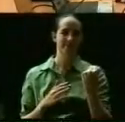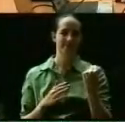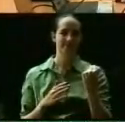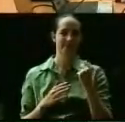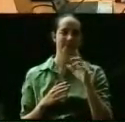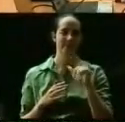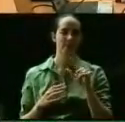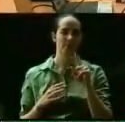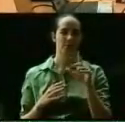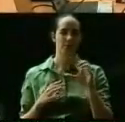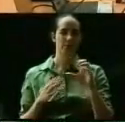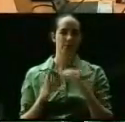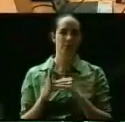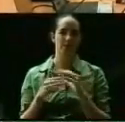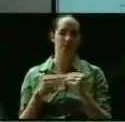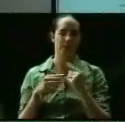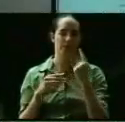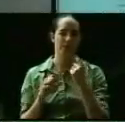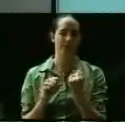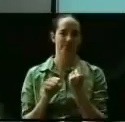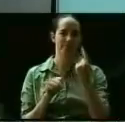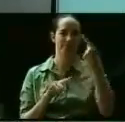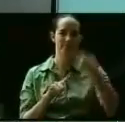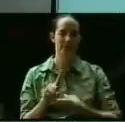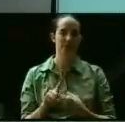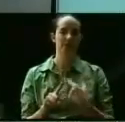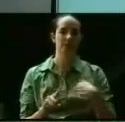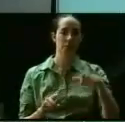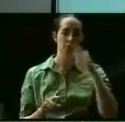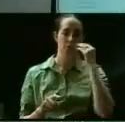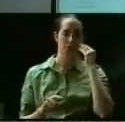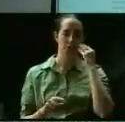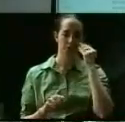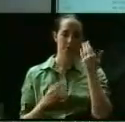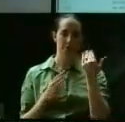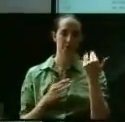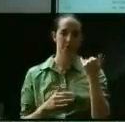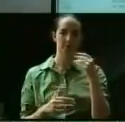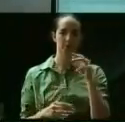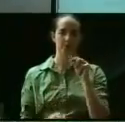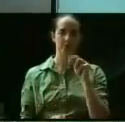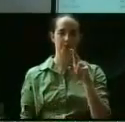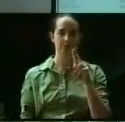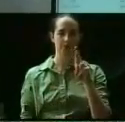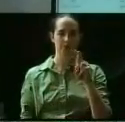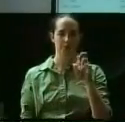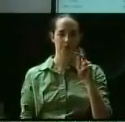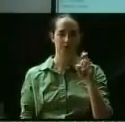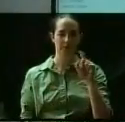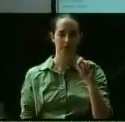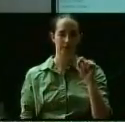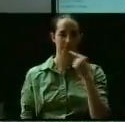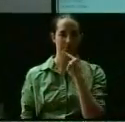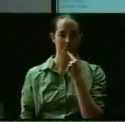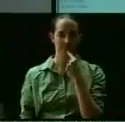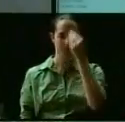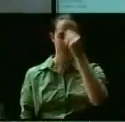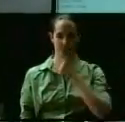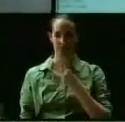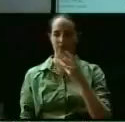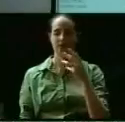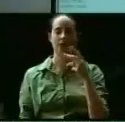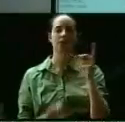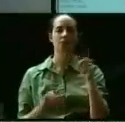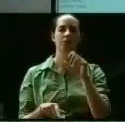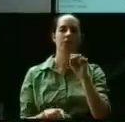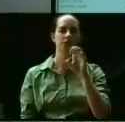month. As I made y'all aware earlier, Mr. Rocket informed me that he had went to Solway and tested